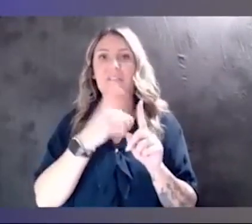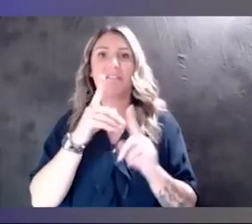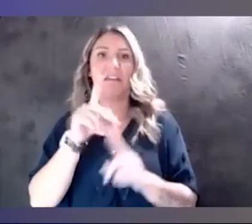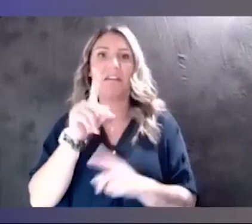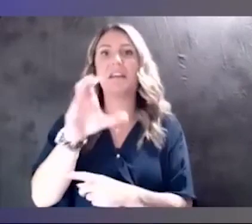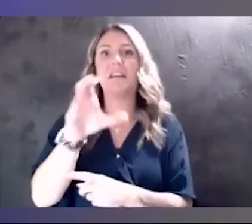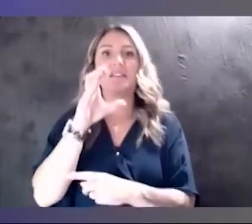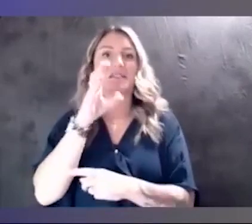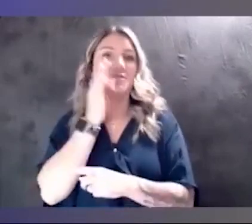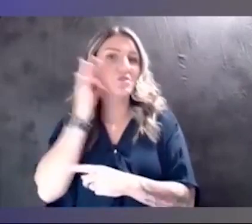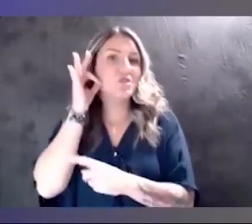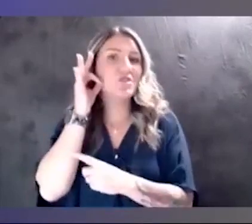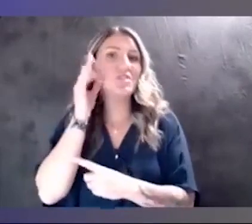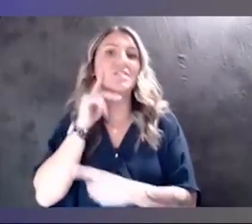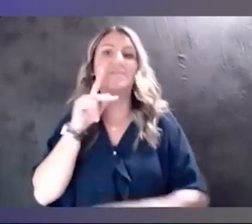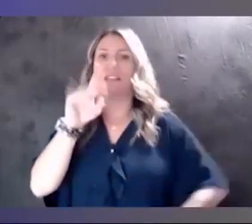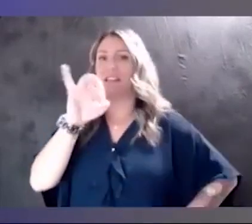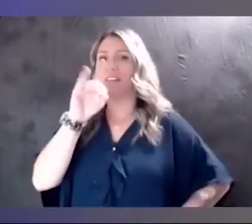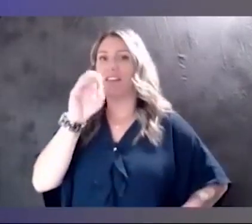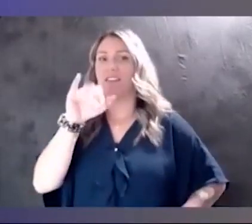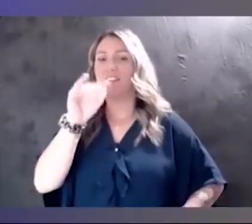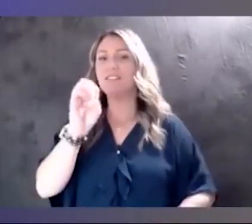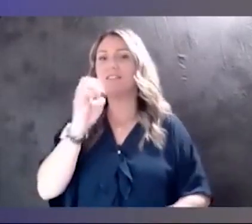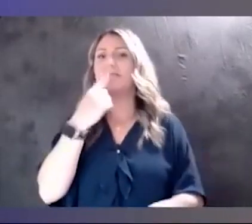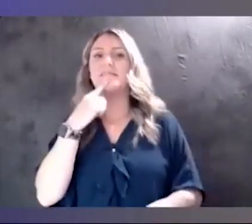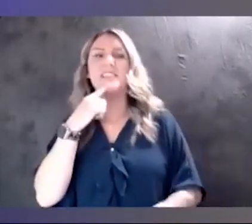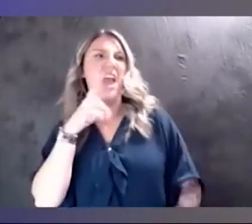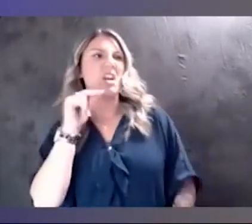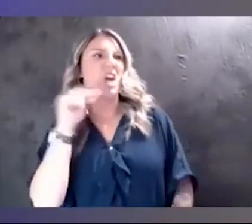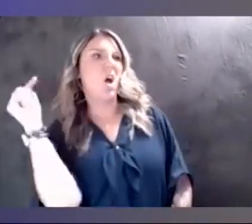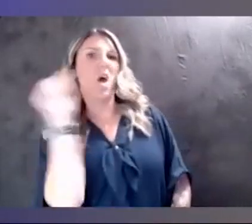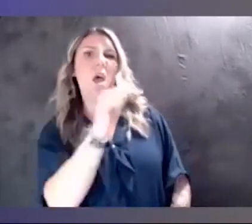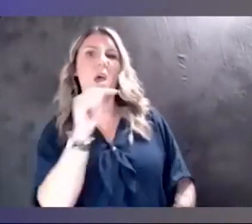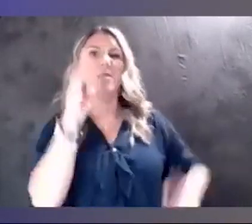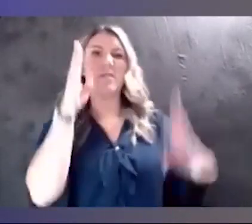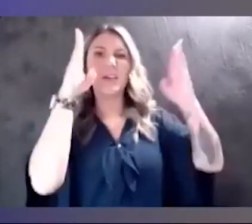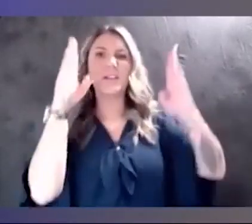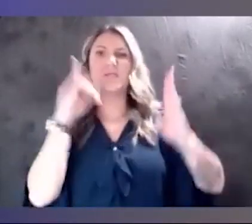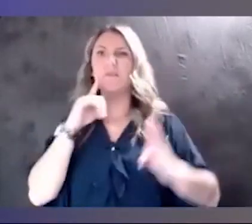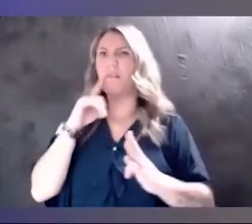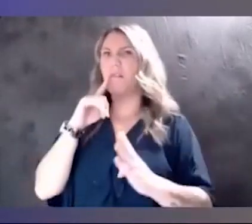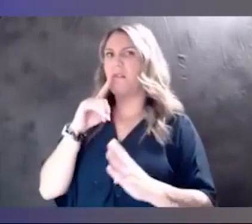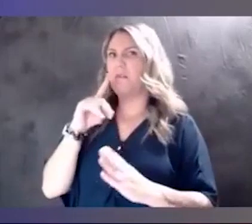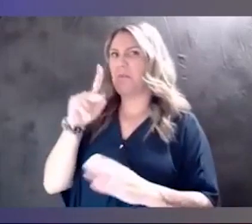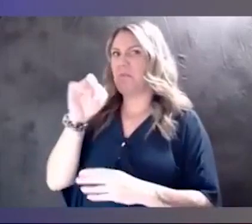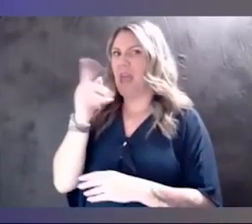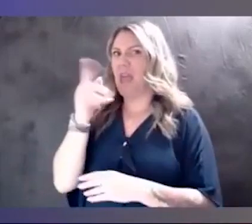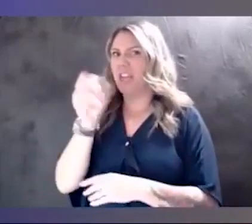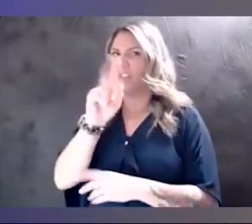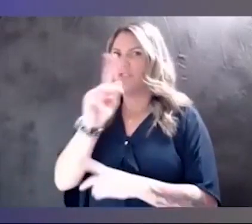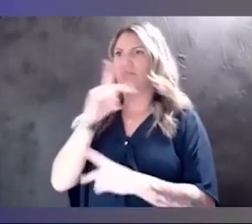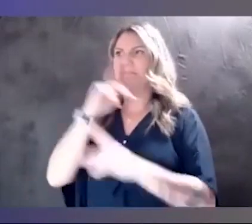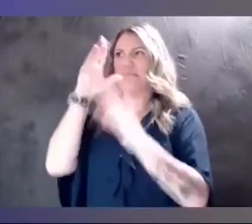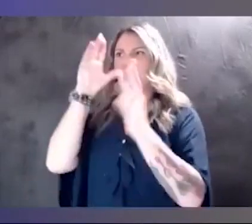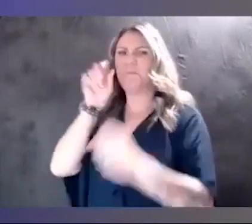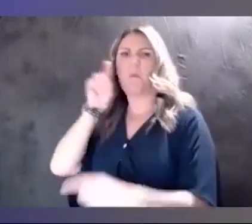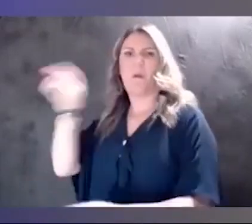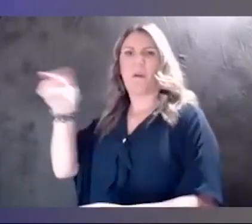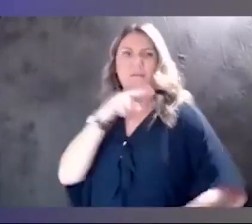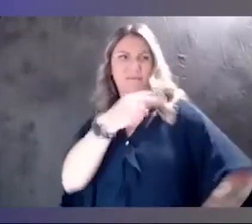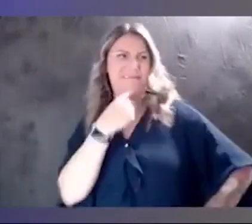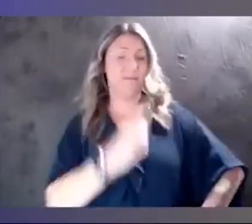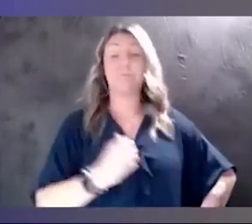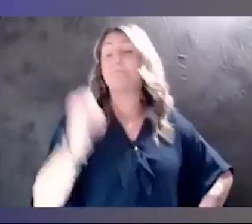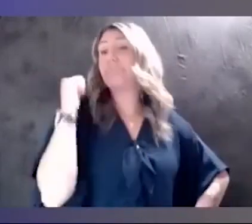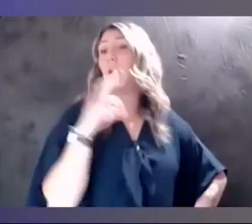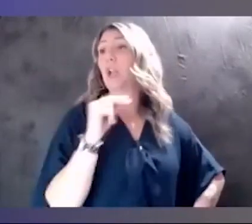to go down this area of the end zone," and Patrick Mahomes expects him to be on the other side of the field, and he says, "No, I just don't want to do it." Well, come on, we've